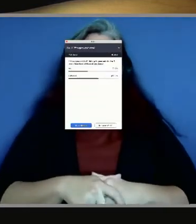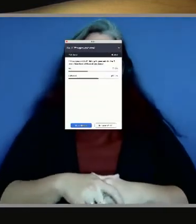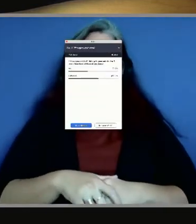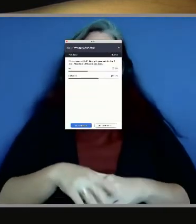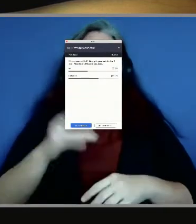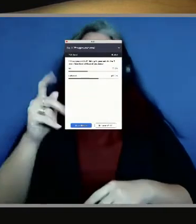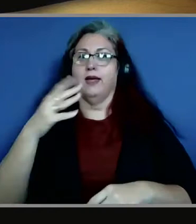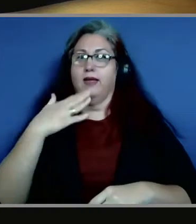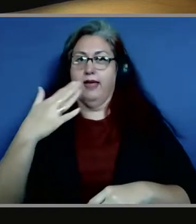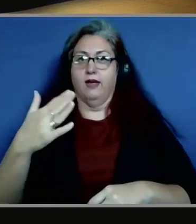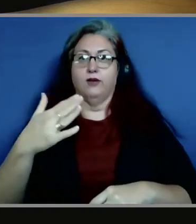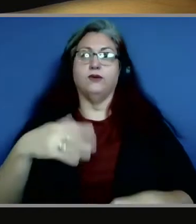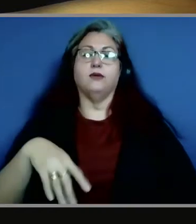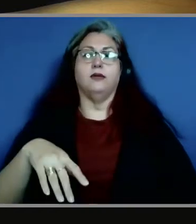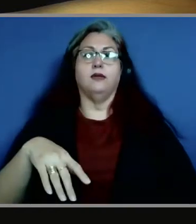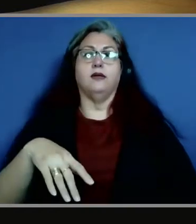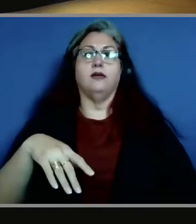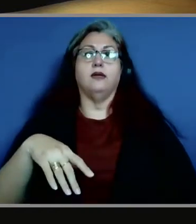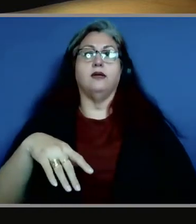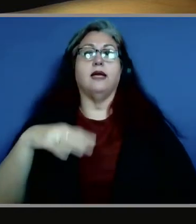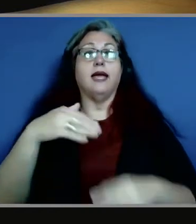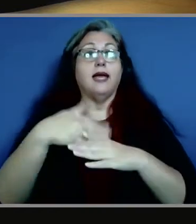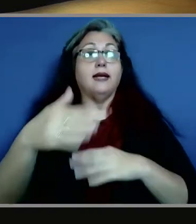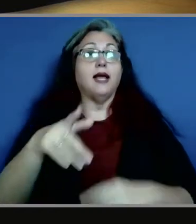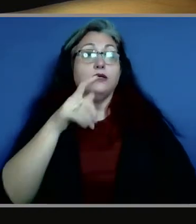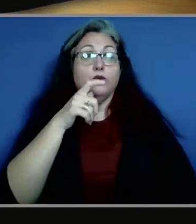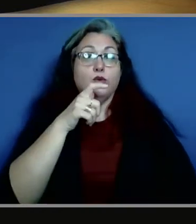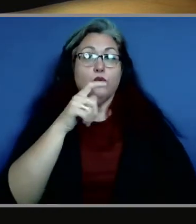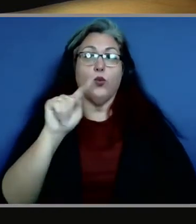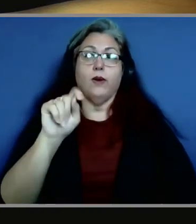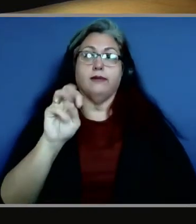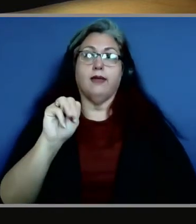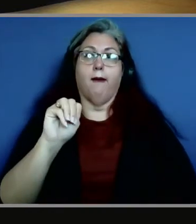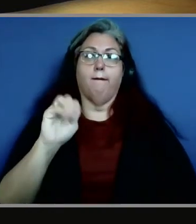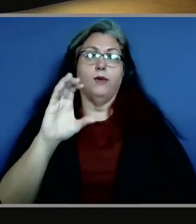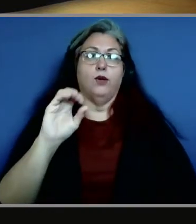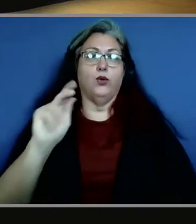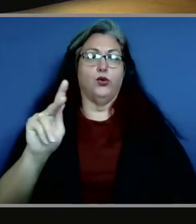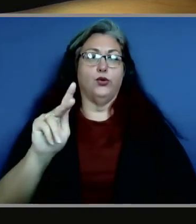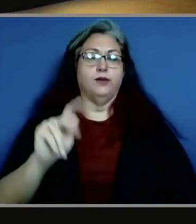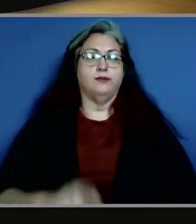Thank you. Let's hear now from Tom Cook.